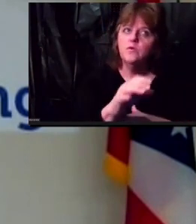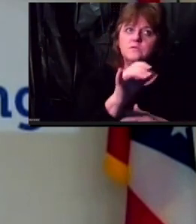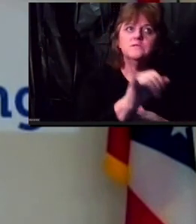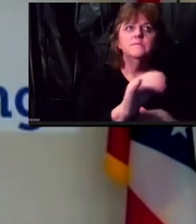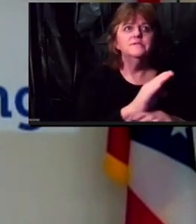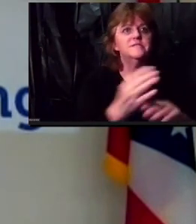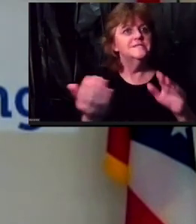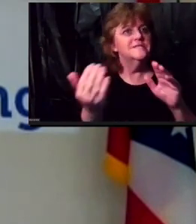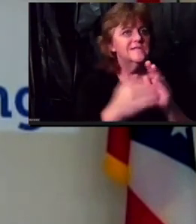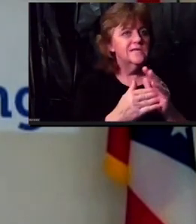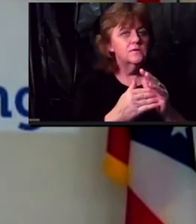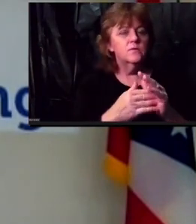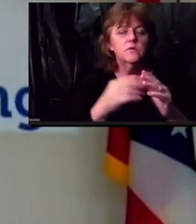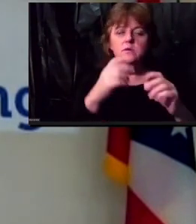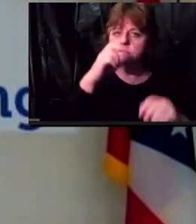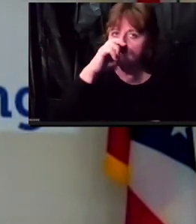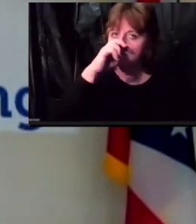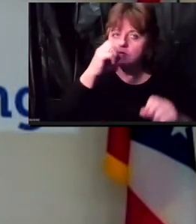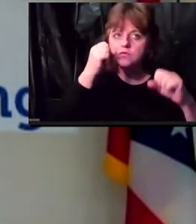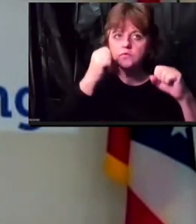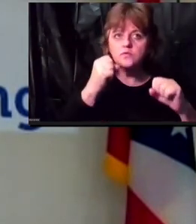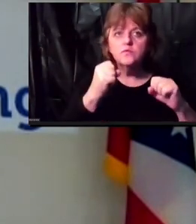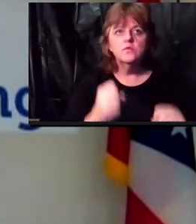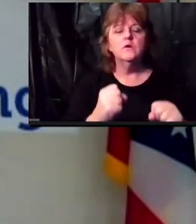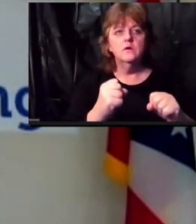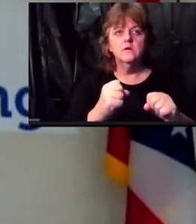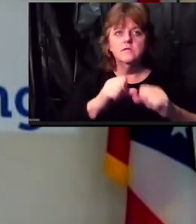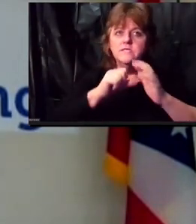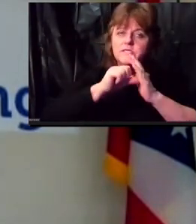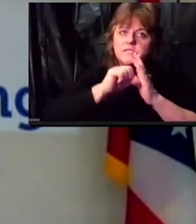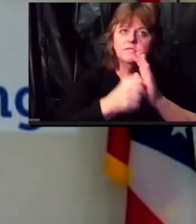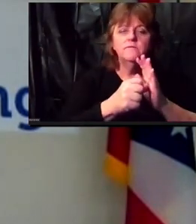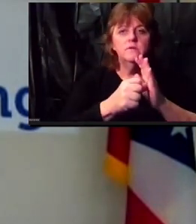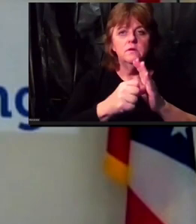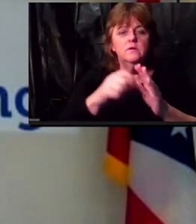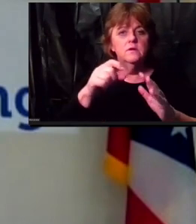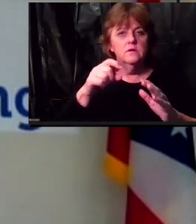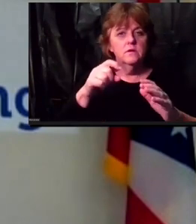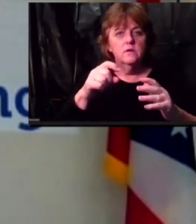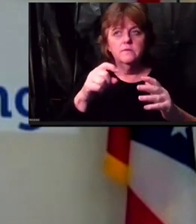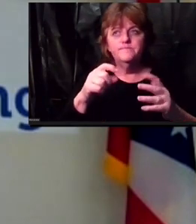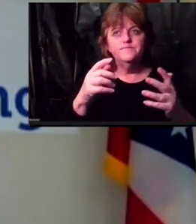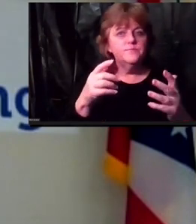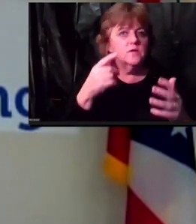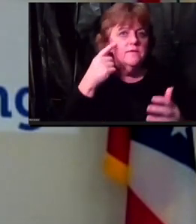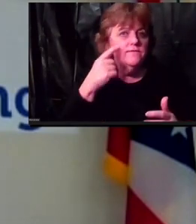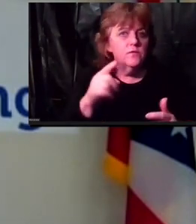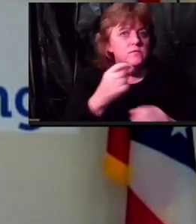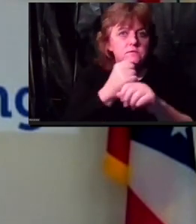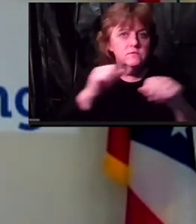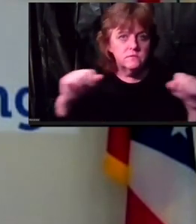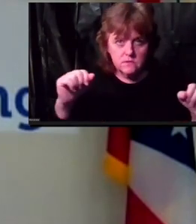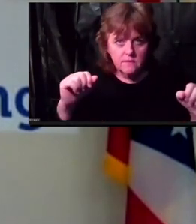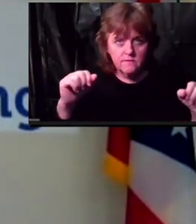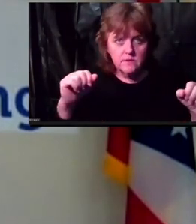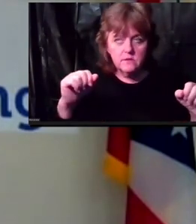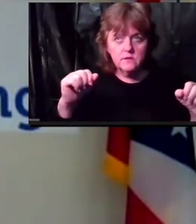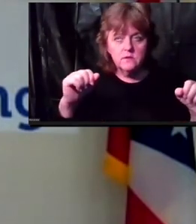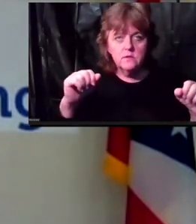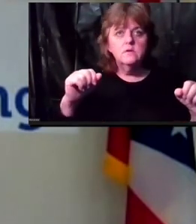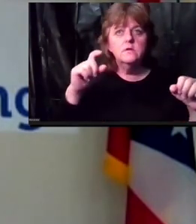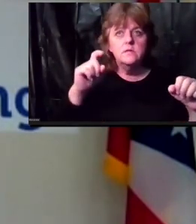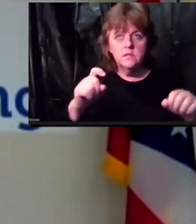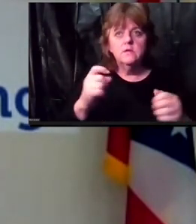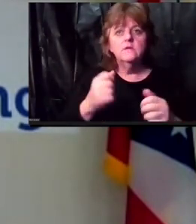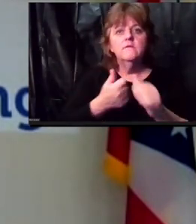sent a strong signal that we must do more and we must find better ways to curtail the spreading